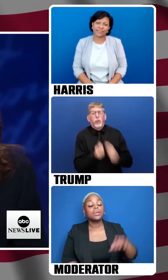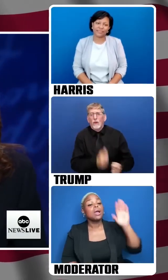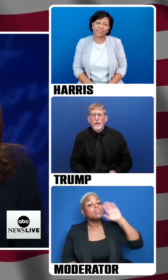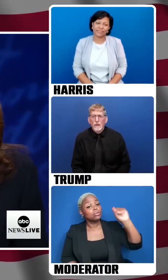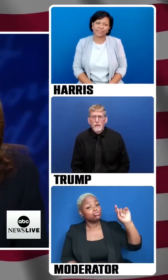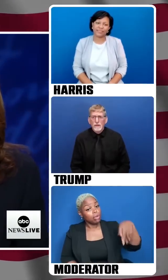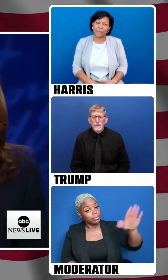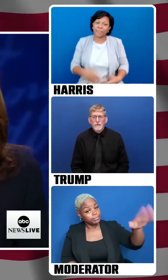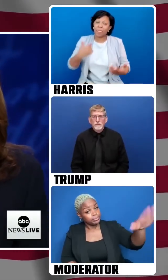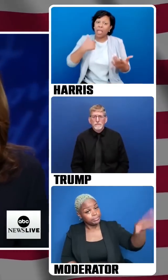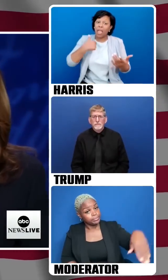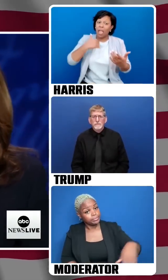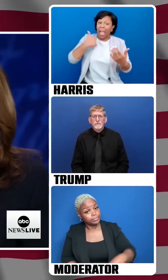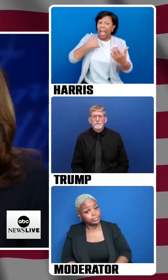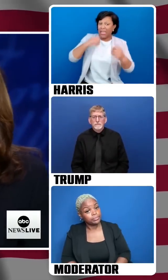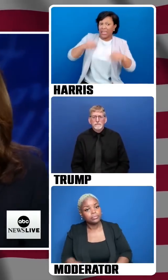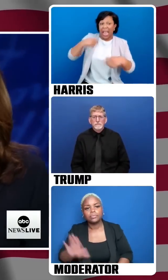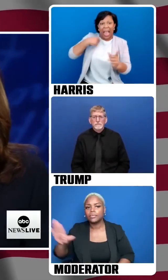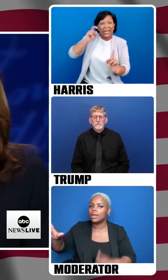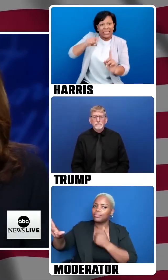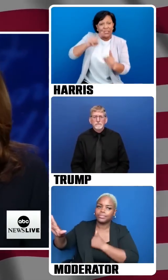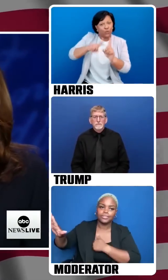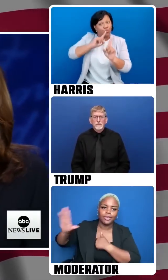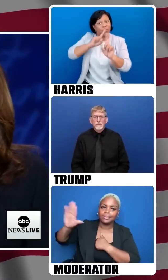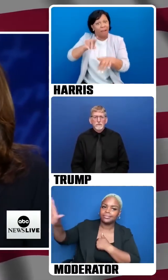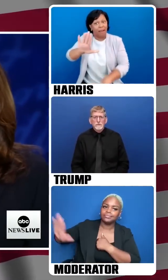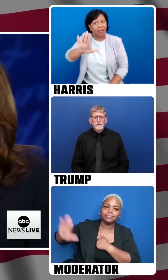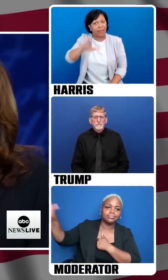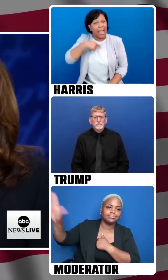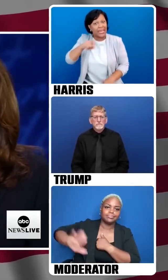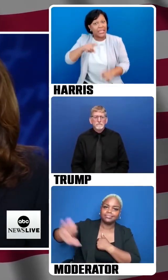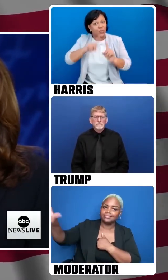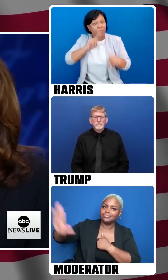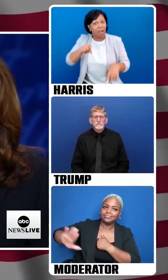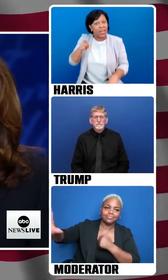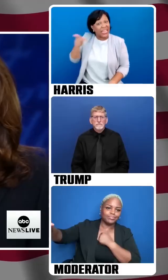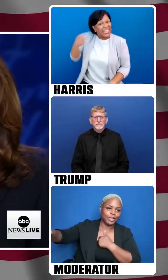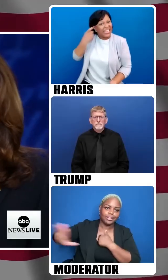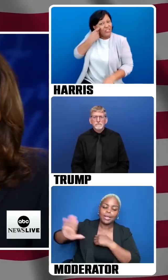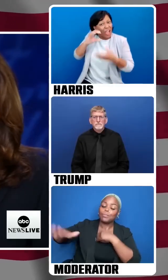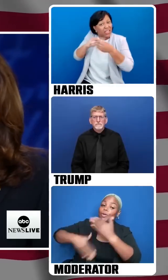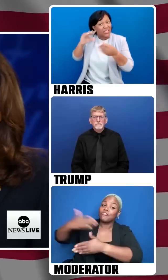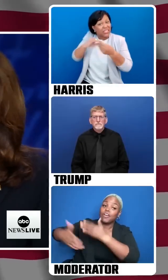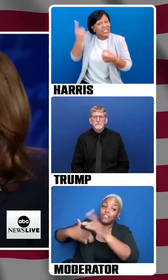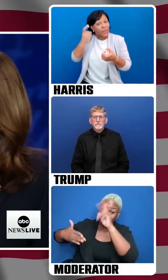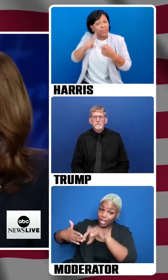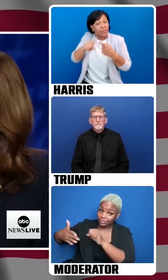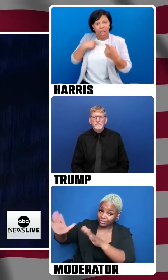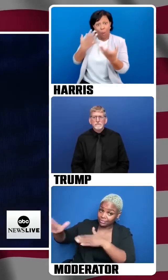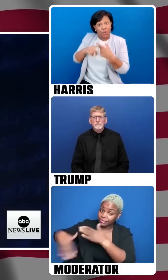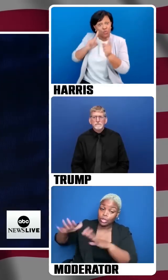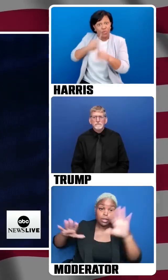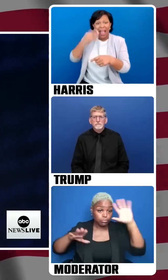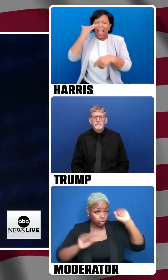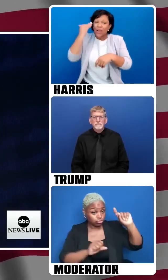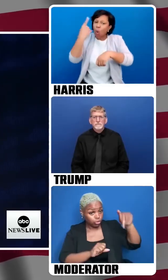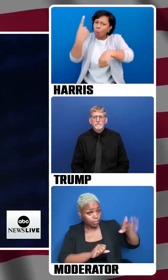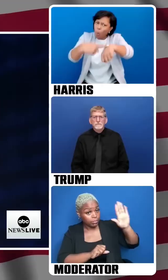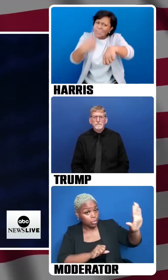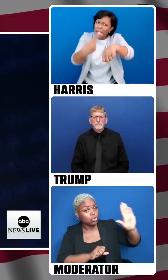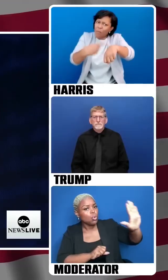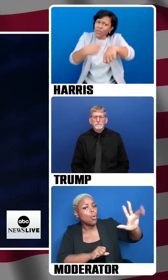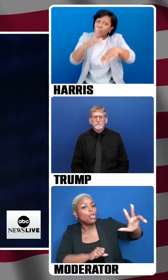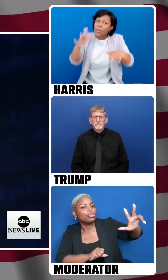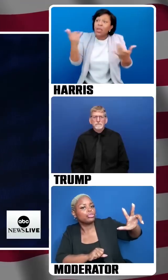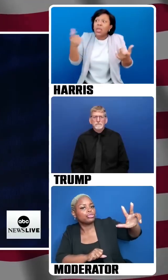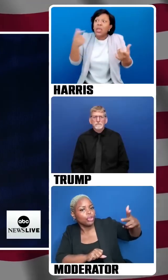said No, I'm something sorry. twice that I need to No, respond to. I'm sorry. We're I going just need to move on, respond Vice one President time Harris. to what he has President said Trump, this is multiple now times. your Yes. third time running for